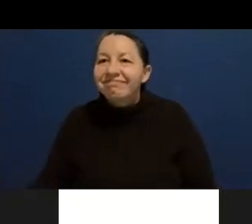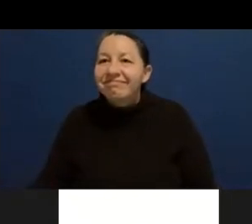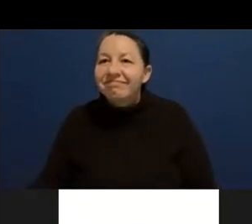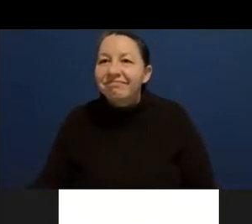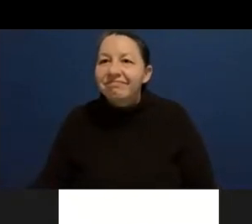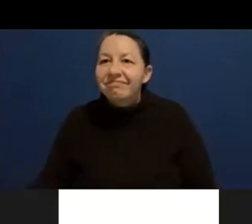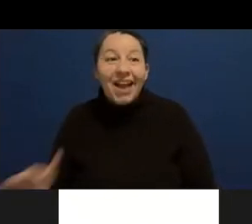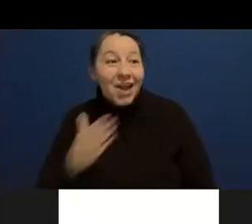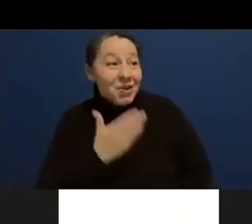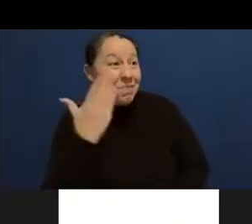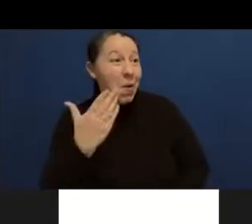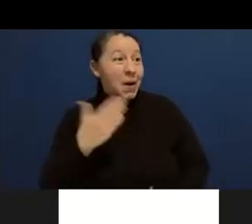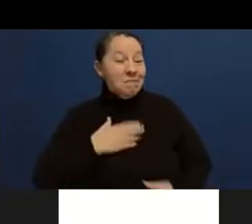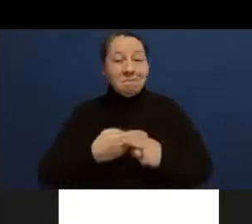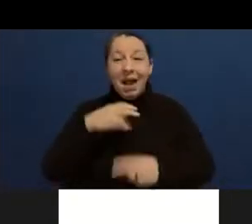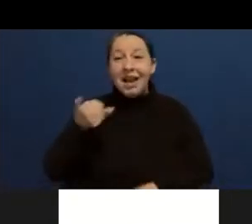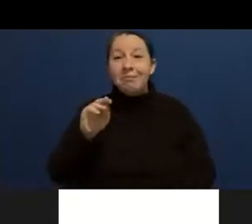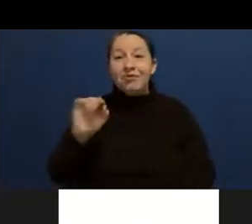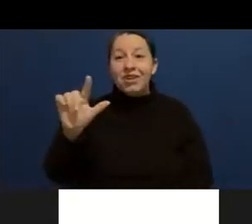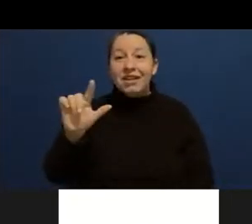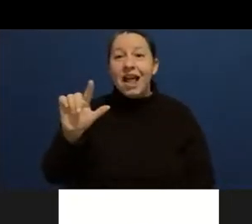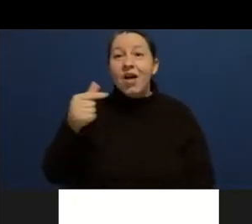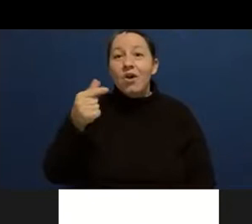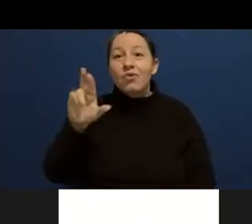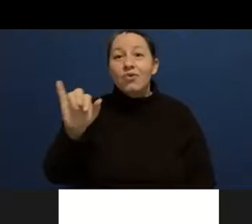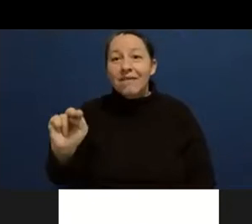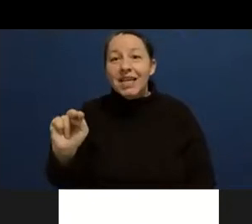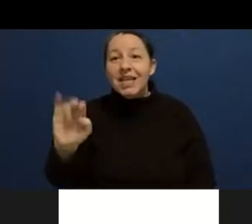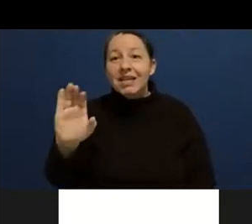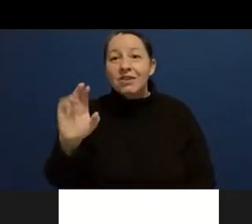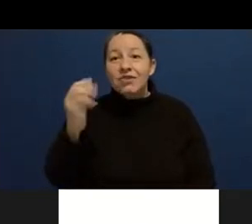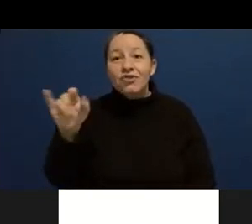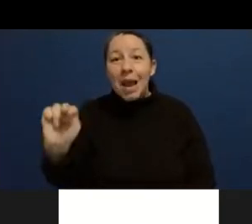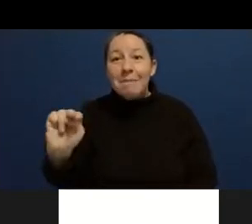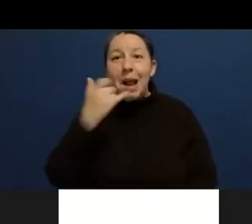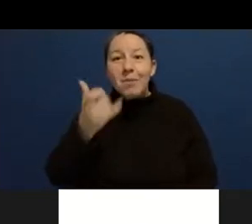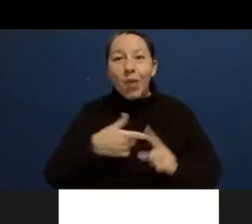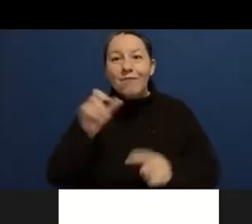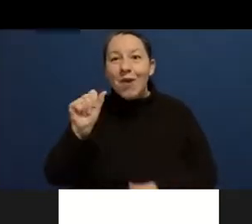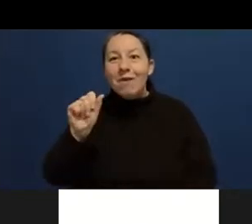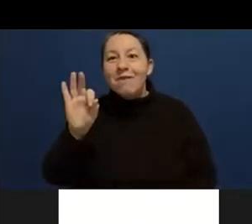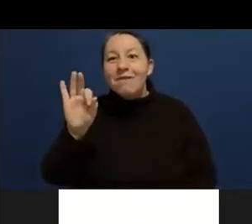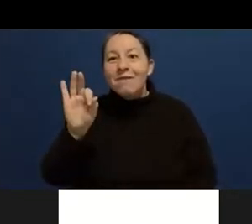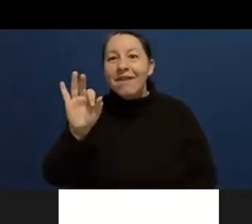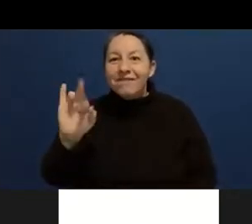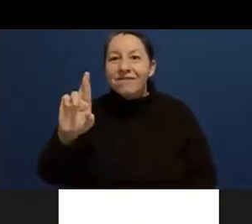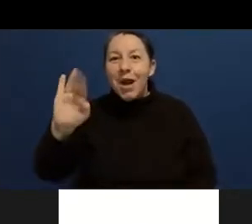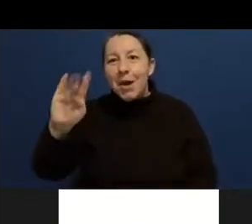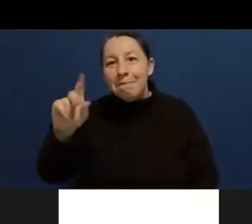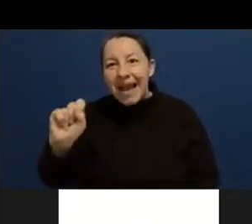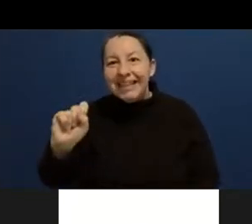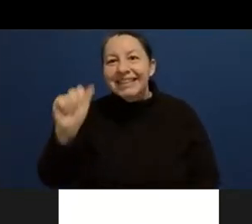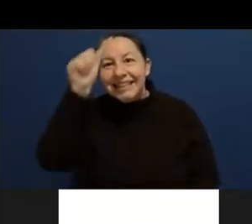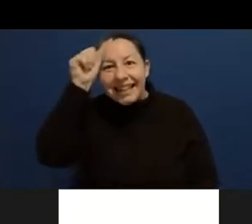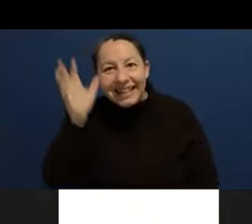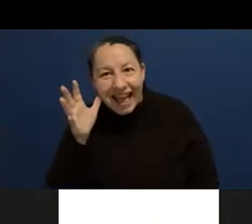Good morning. My name is Janelle Griffin Chapin. I'm calling in from Fairbanks, Alaska, and I'll give a